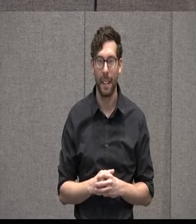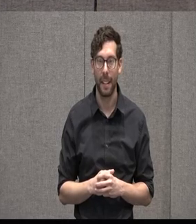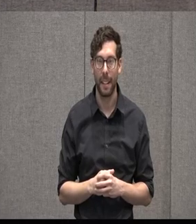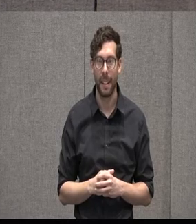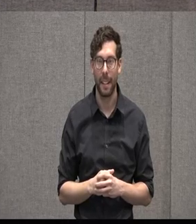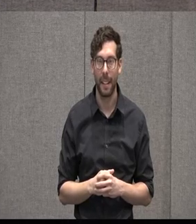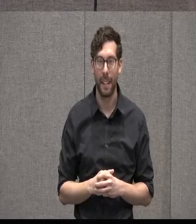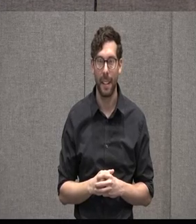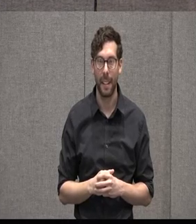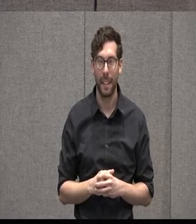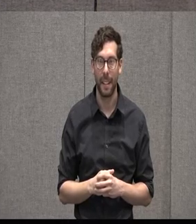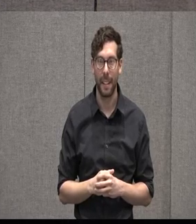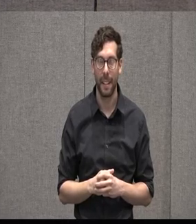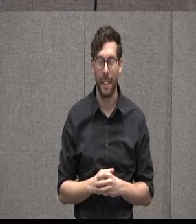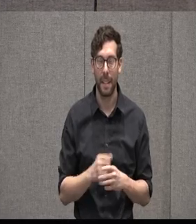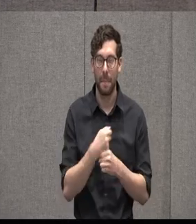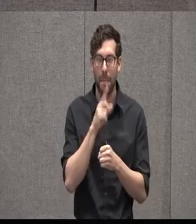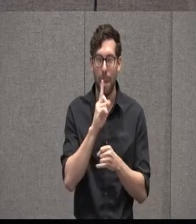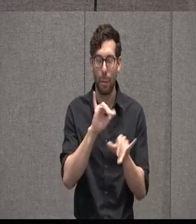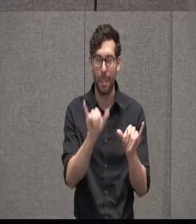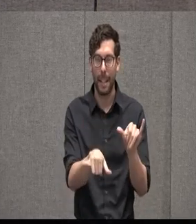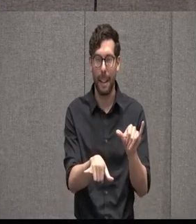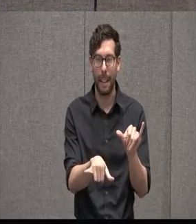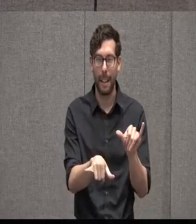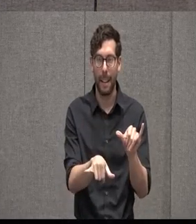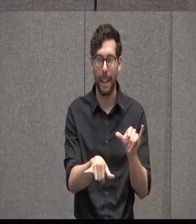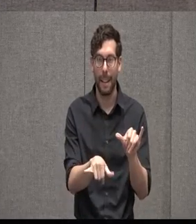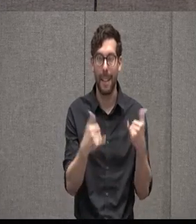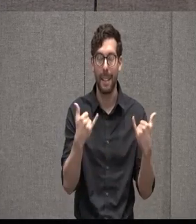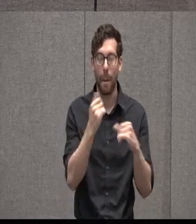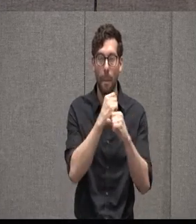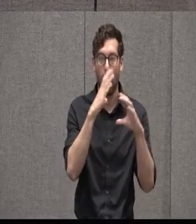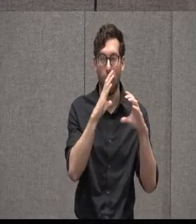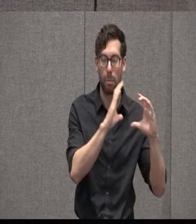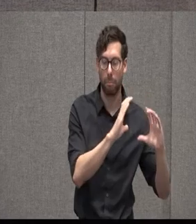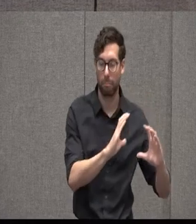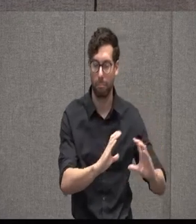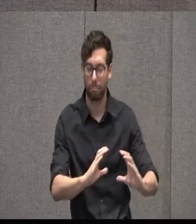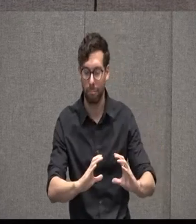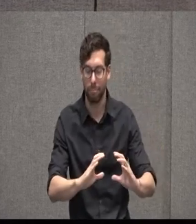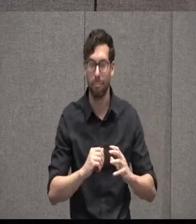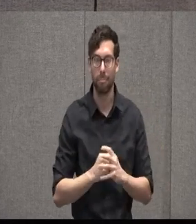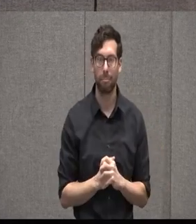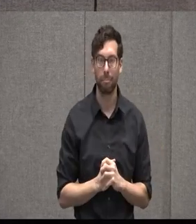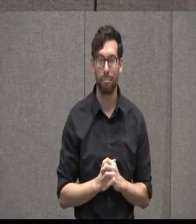Let me see. Make sure it's gonna stand up on its own. And I'm gonna put the balloon close to it.